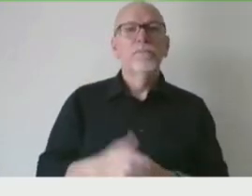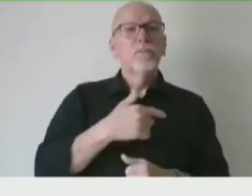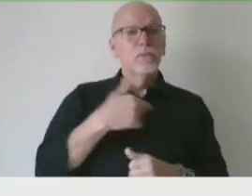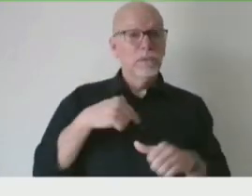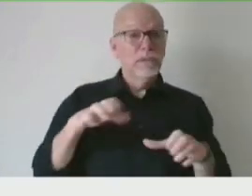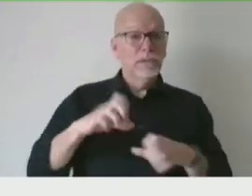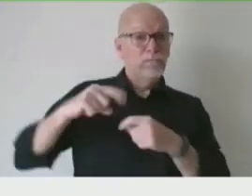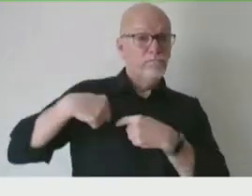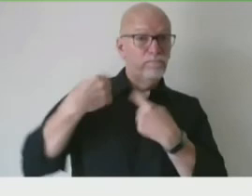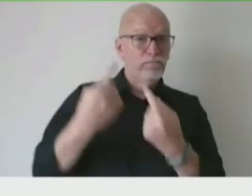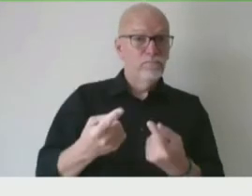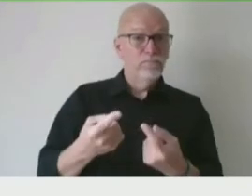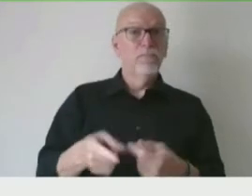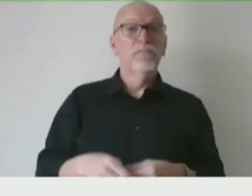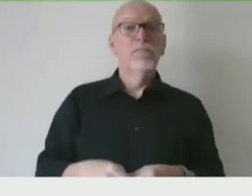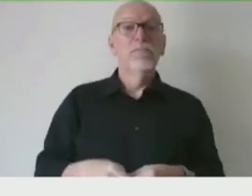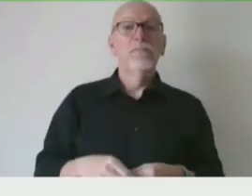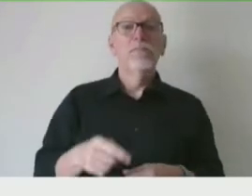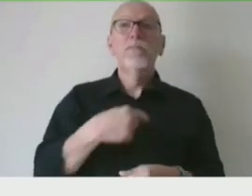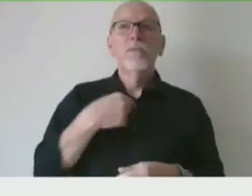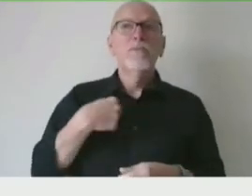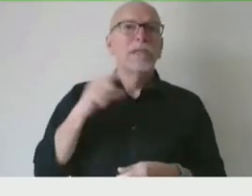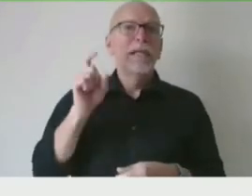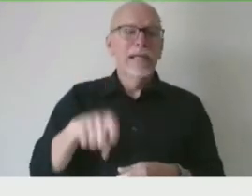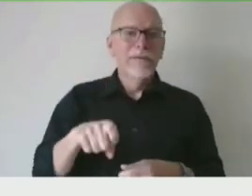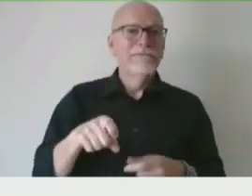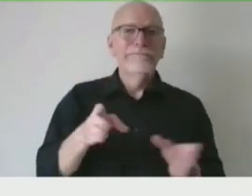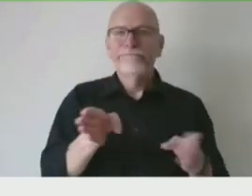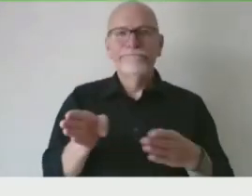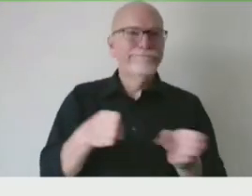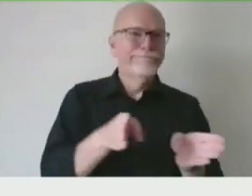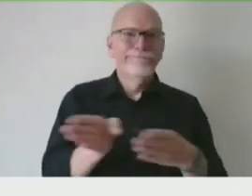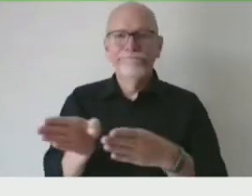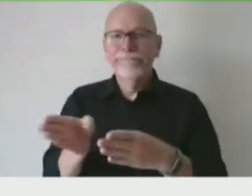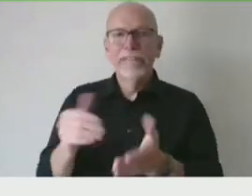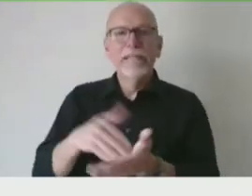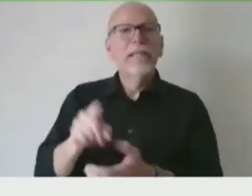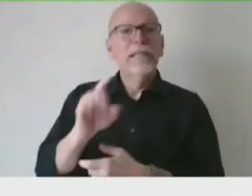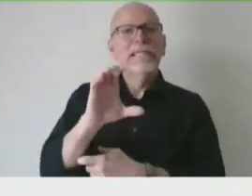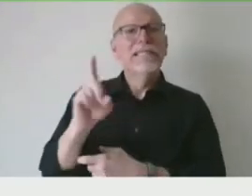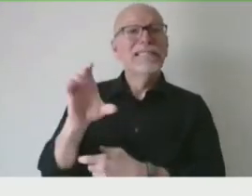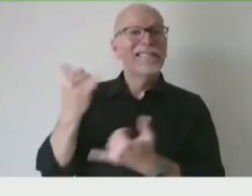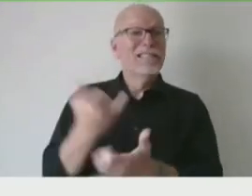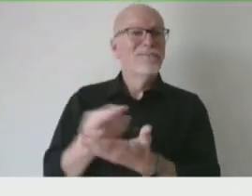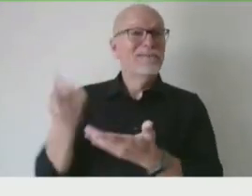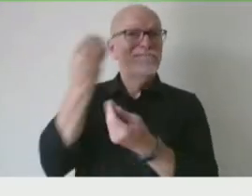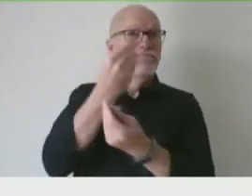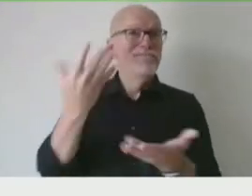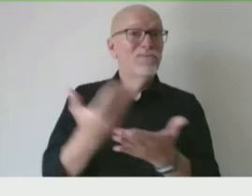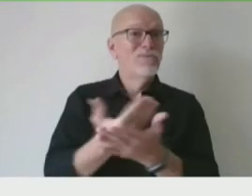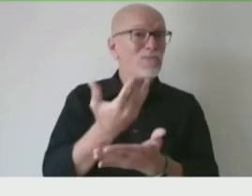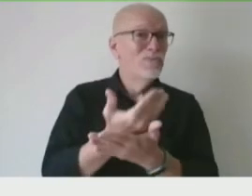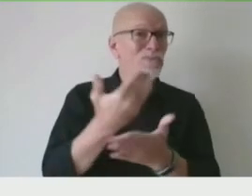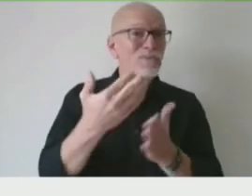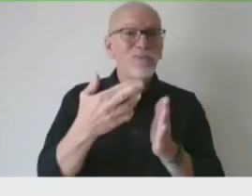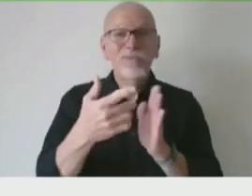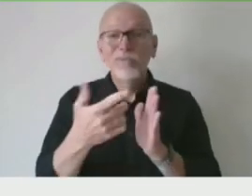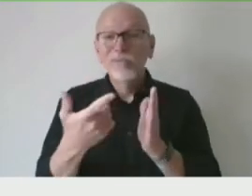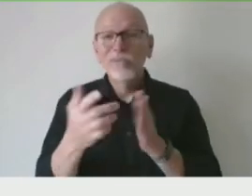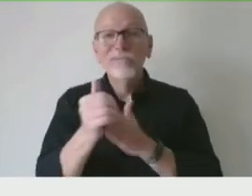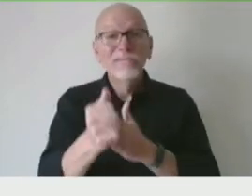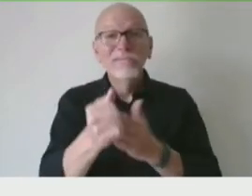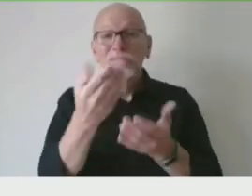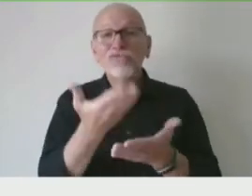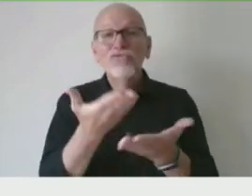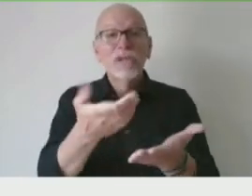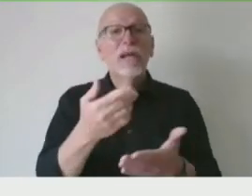these latest developments require us to pivot. This week, the CDC issued new guidance recommending that everyone age 2 and older wear